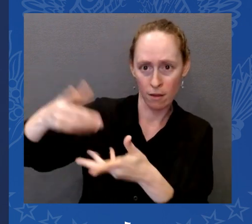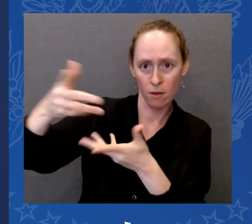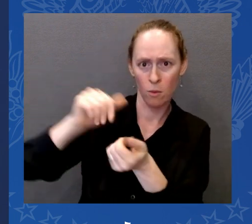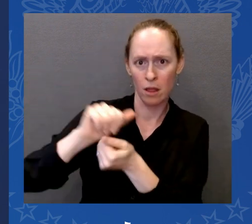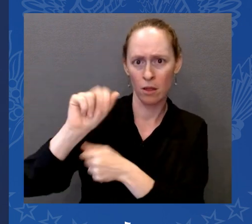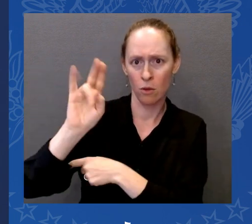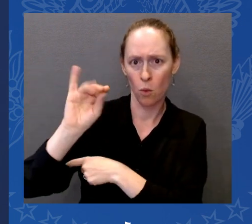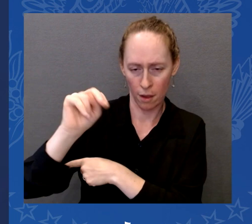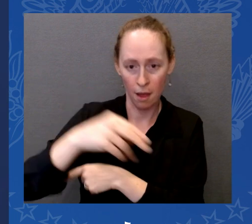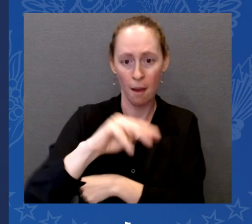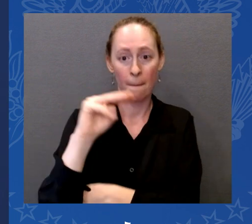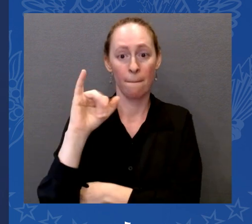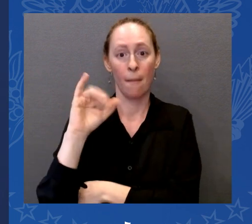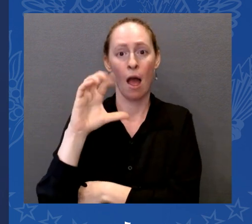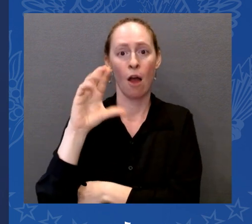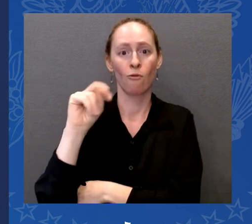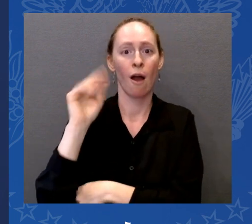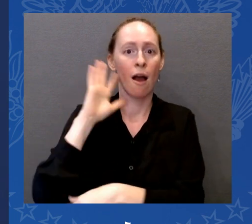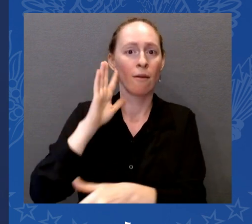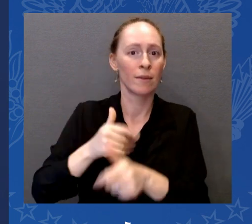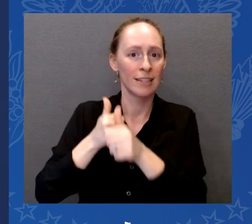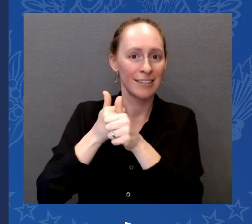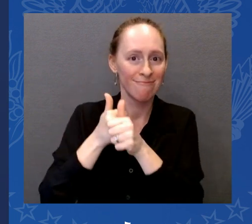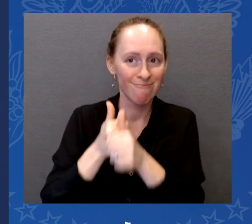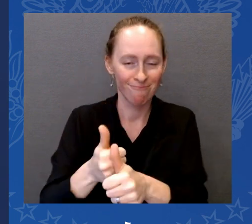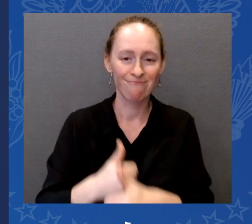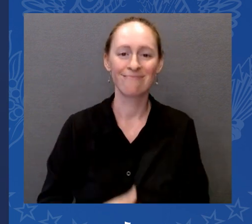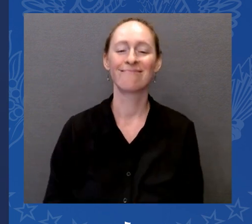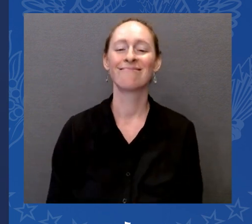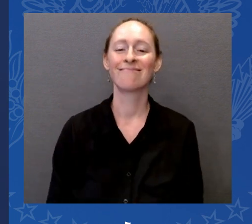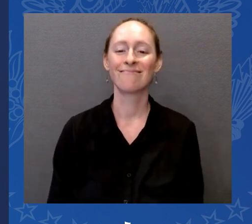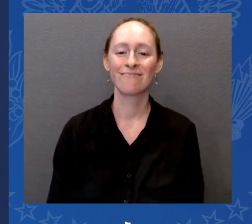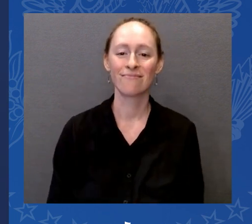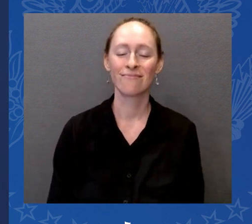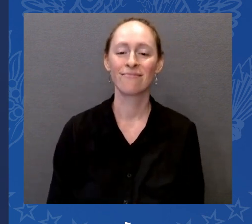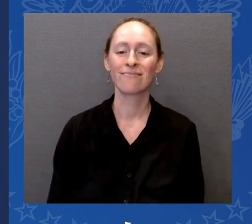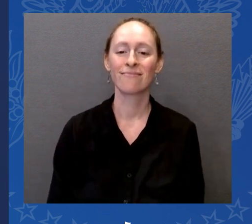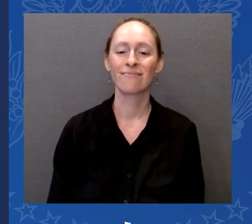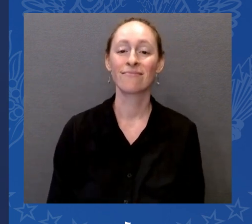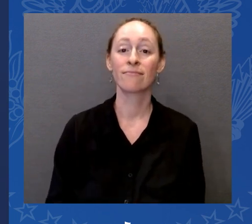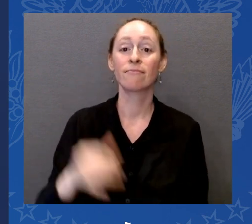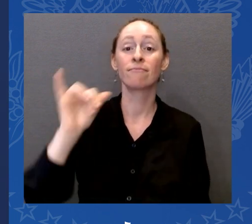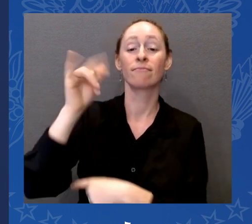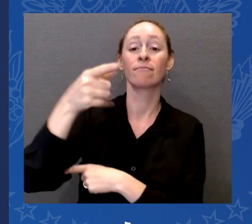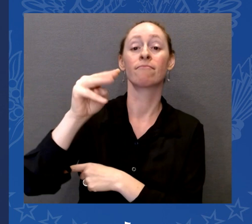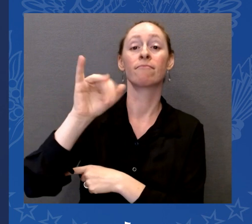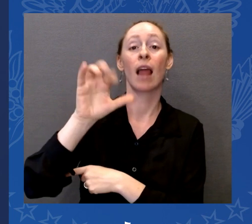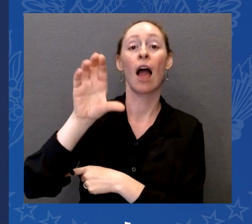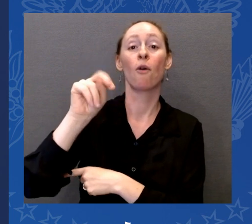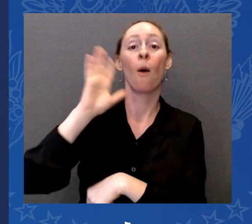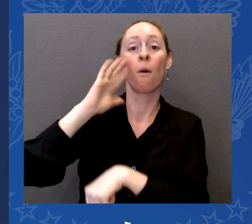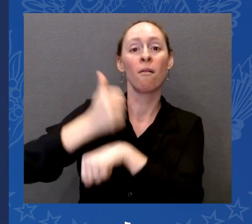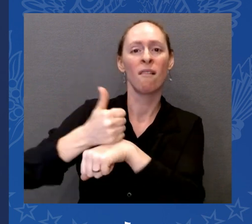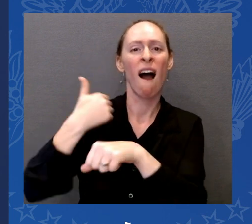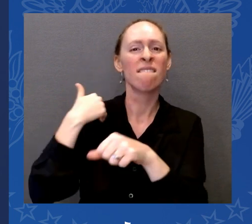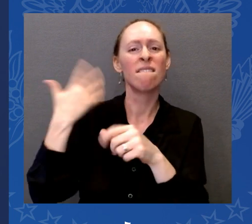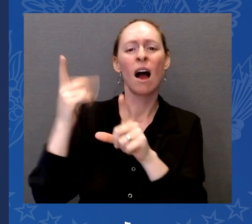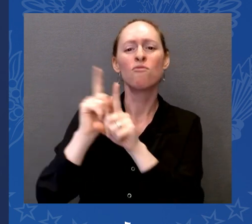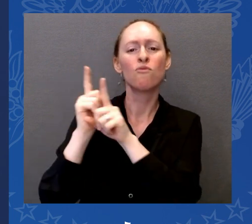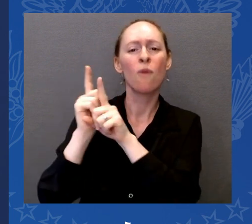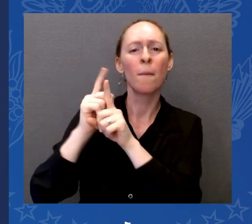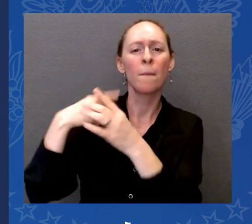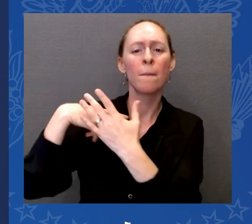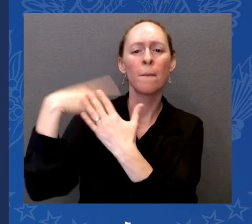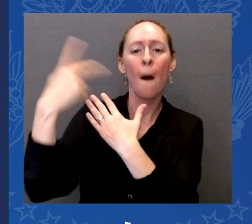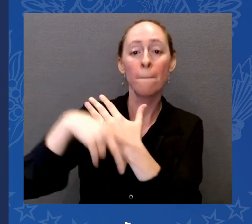programs, so folks can get trained in places like this community college for one of the thousands of good-paying jobs in this new site. And it